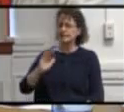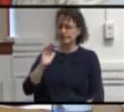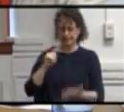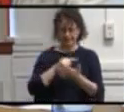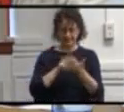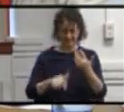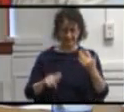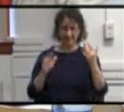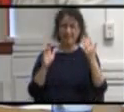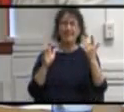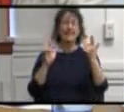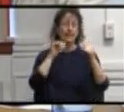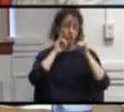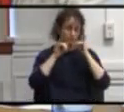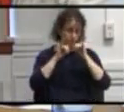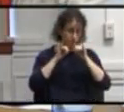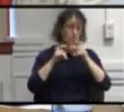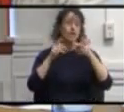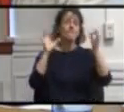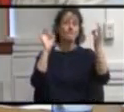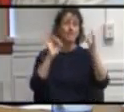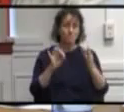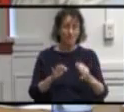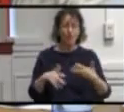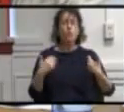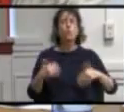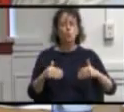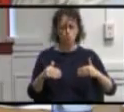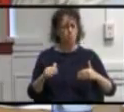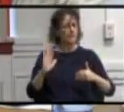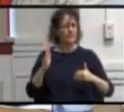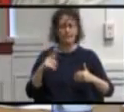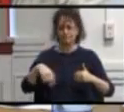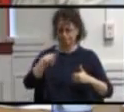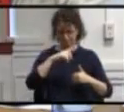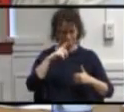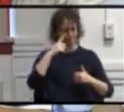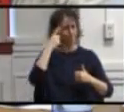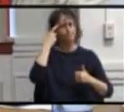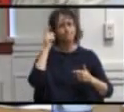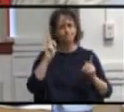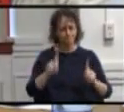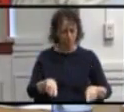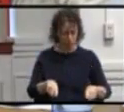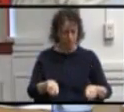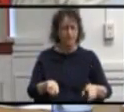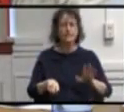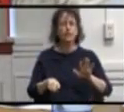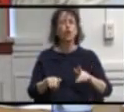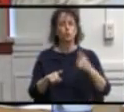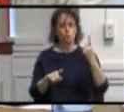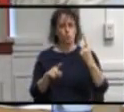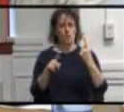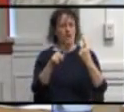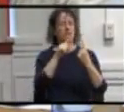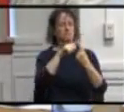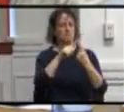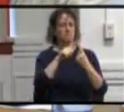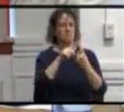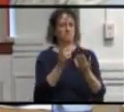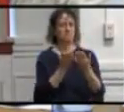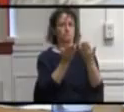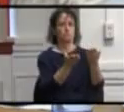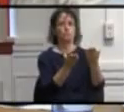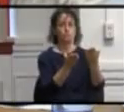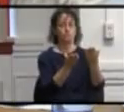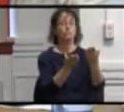of all of the work we had done to make an offer to one of those candidates. And we did, in fact, make an offer